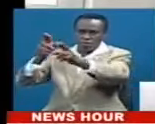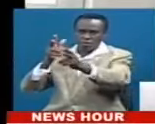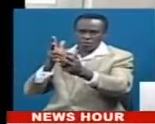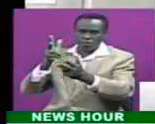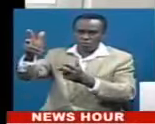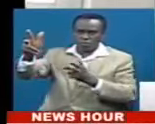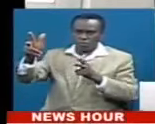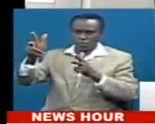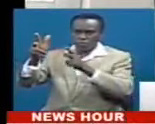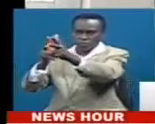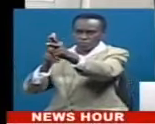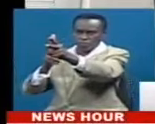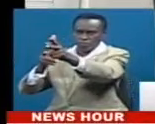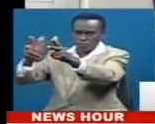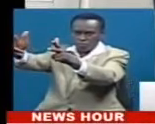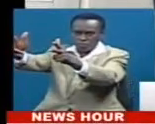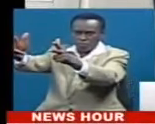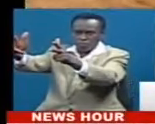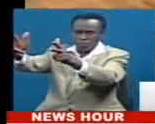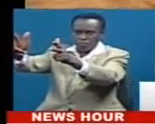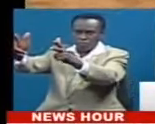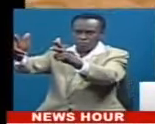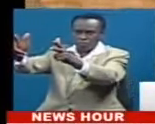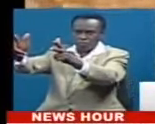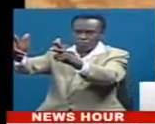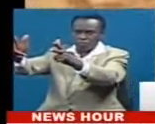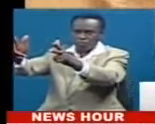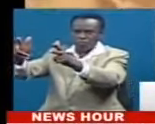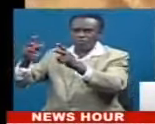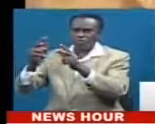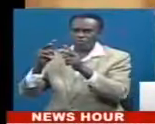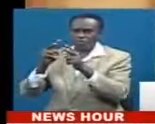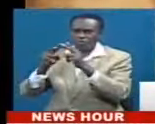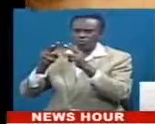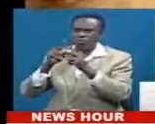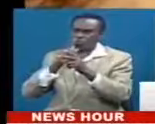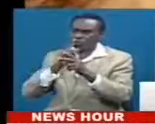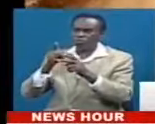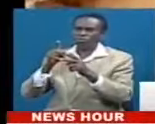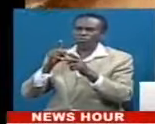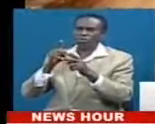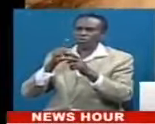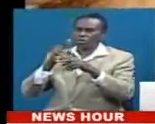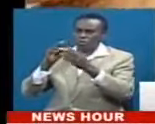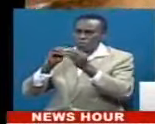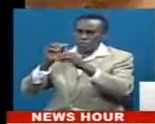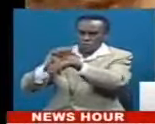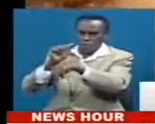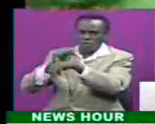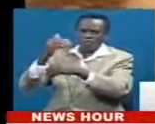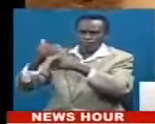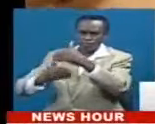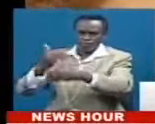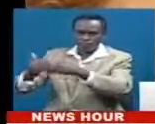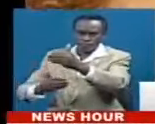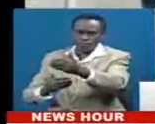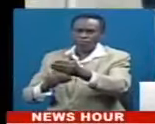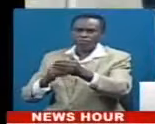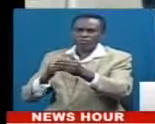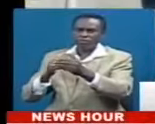up for taking earthwork and structure work on daily basis. So in nutshell, you can say the project is on a right track